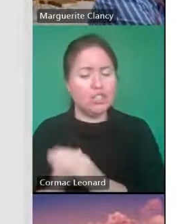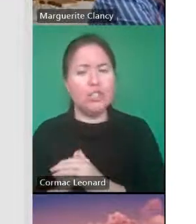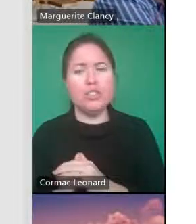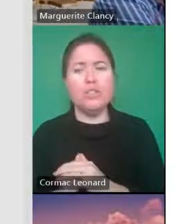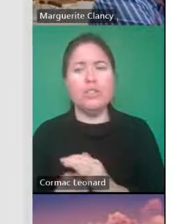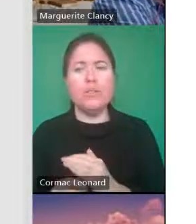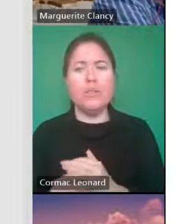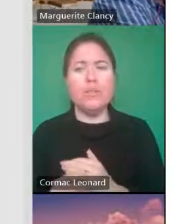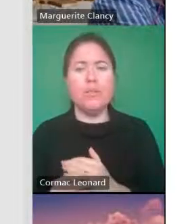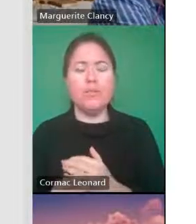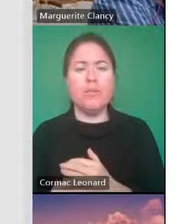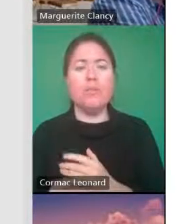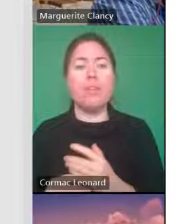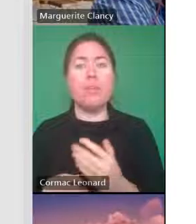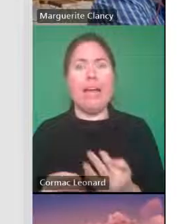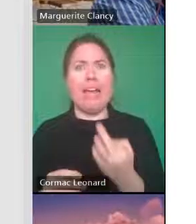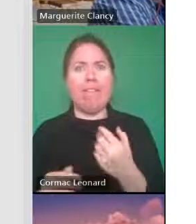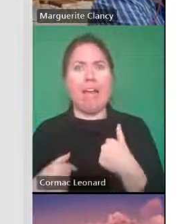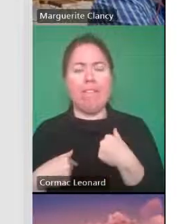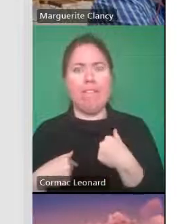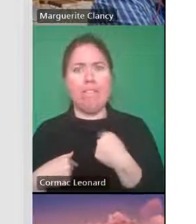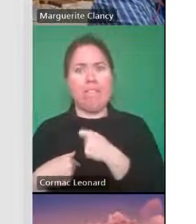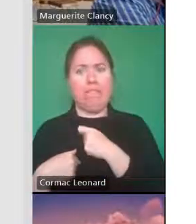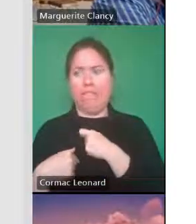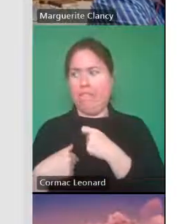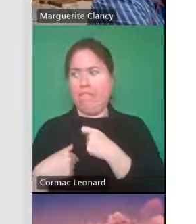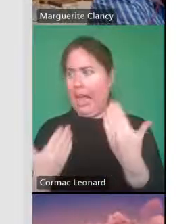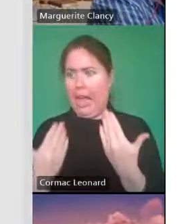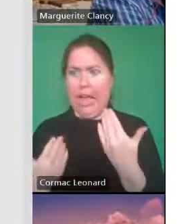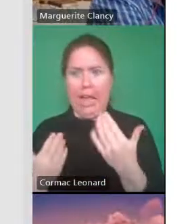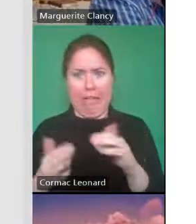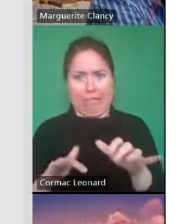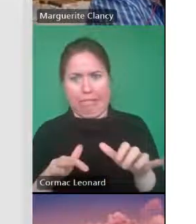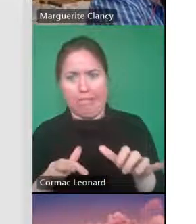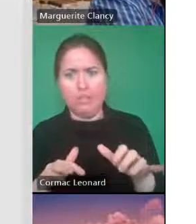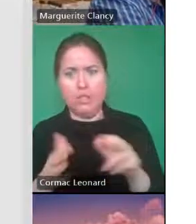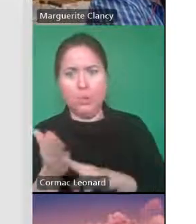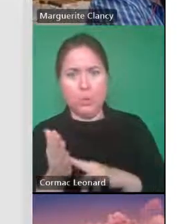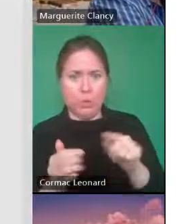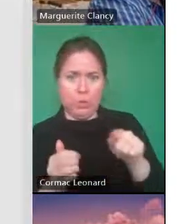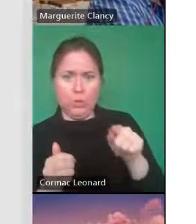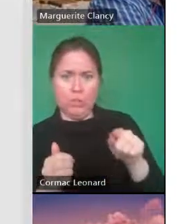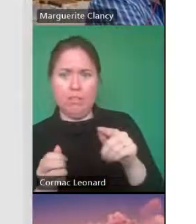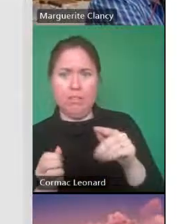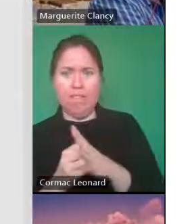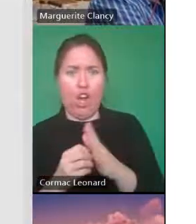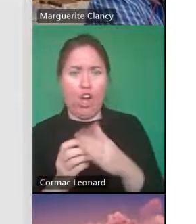if somebody is challenged about utilising electronic